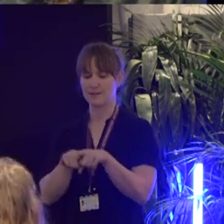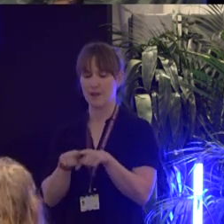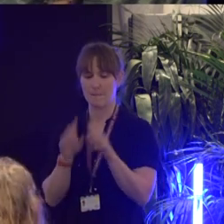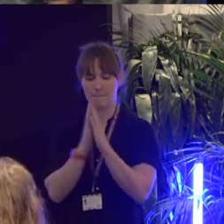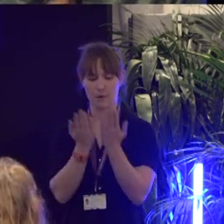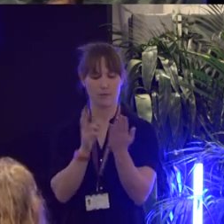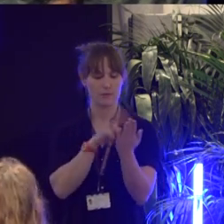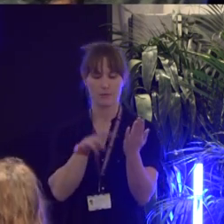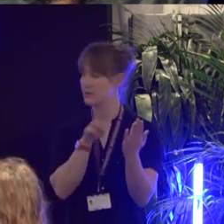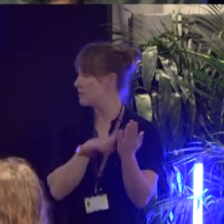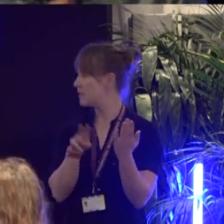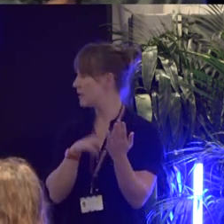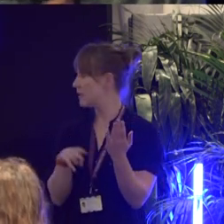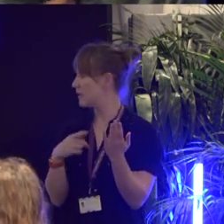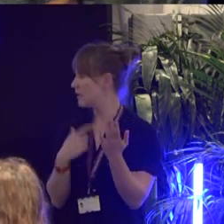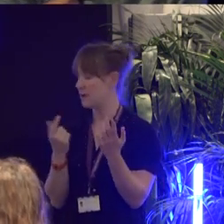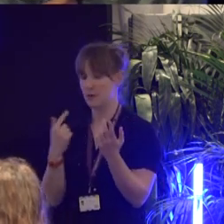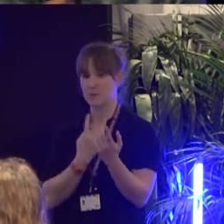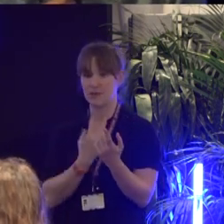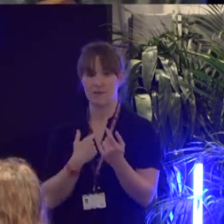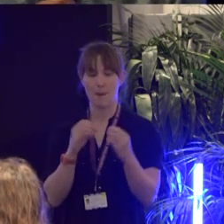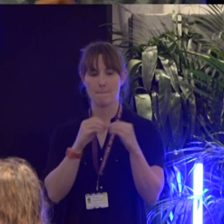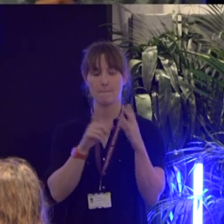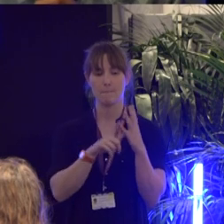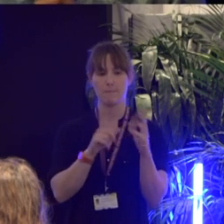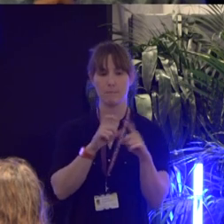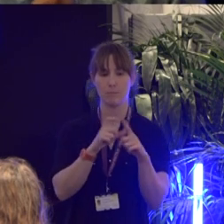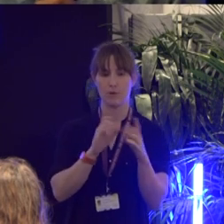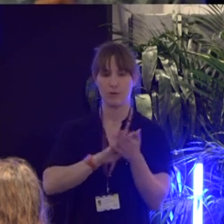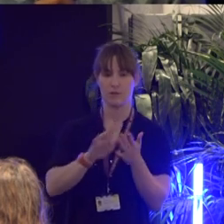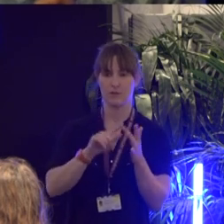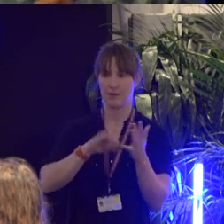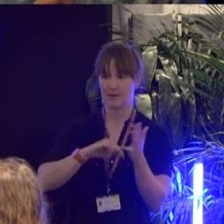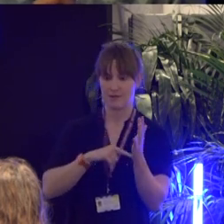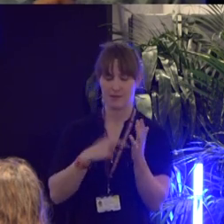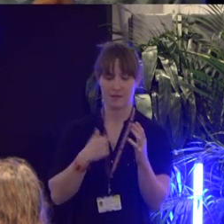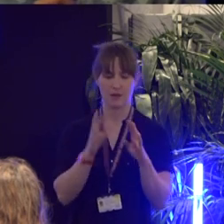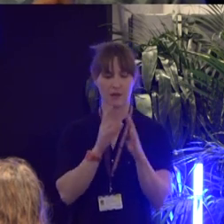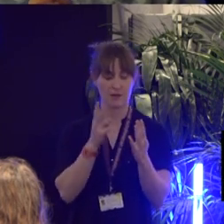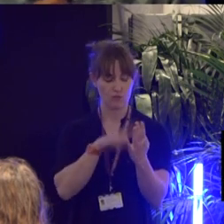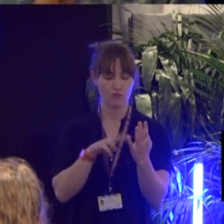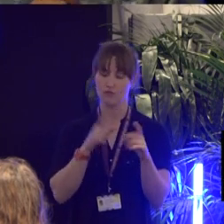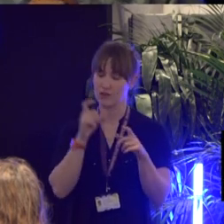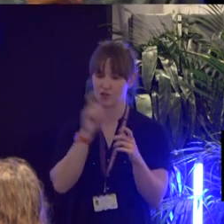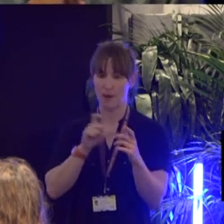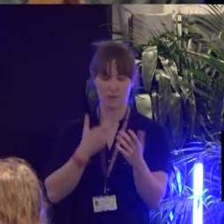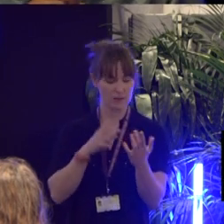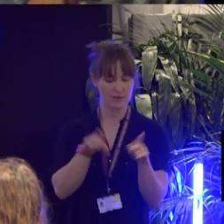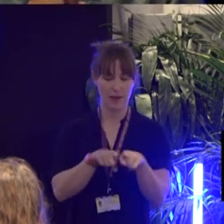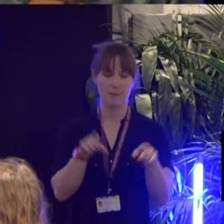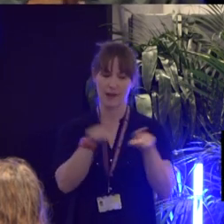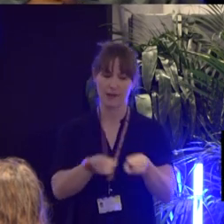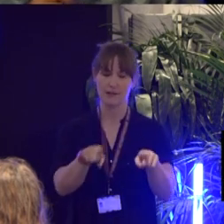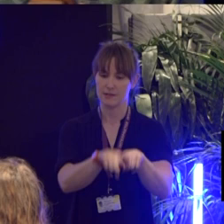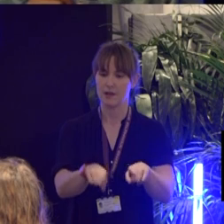I'm practicing Buddhist, for example, and I can read the same chapter, but next week it's going to hit really different. And after that, it's sort of like when my mum tells me